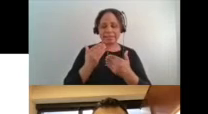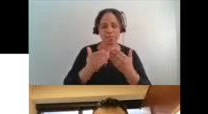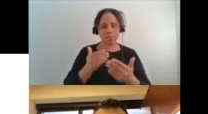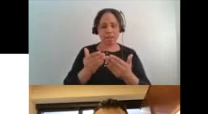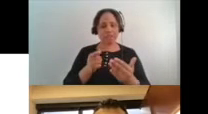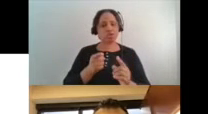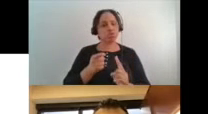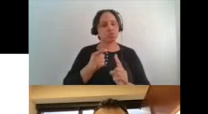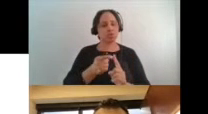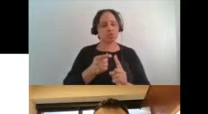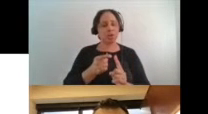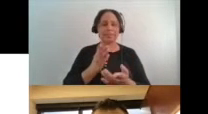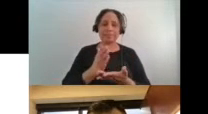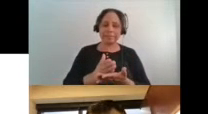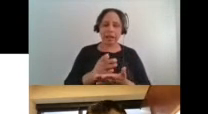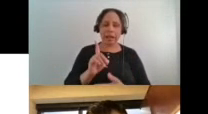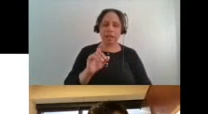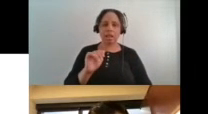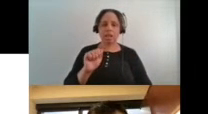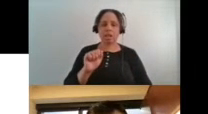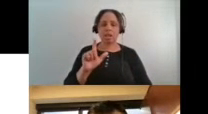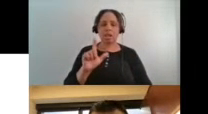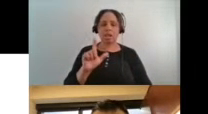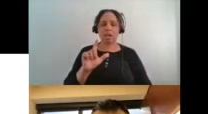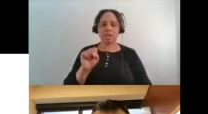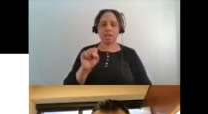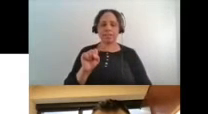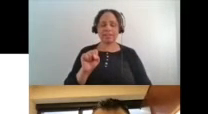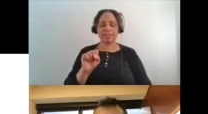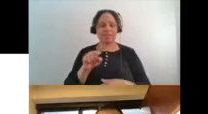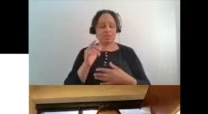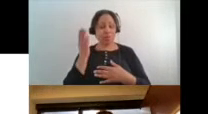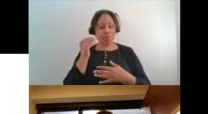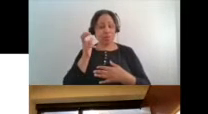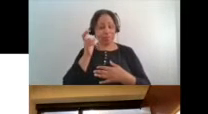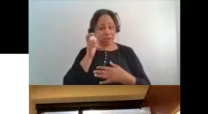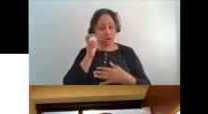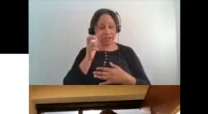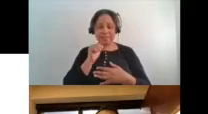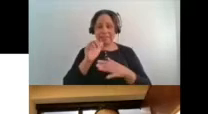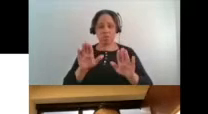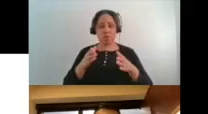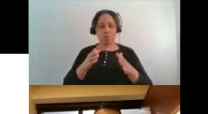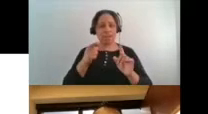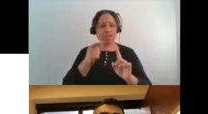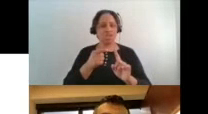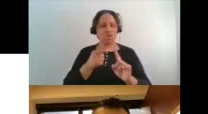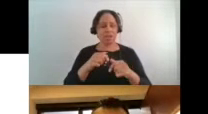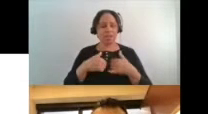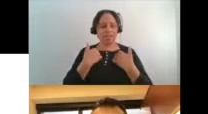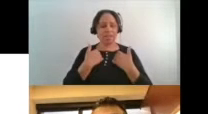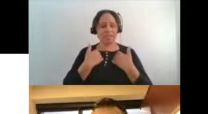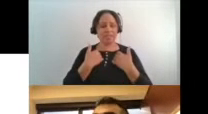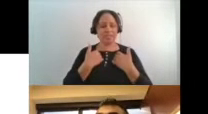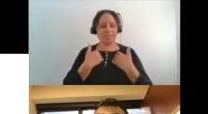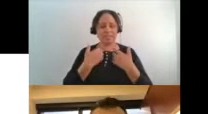dialysis because as you guys clearly heard, that's not a great way to live. It only gives you 10 to 20% extra function, but people still do not